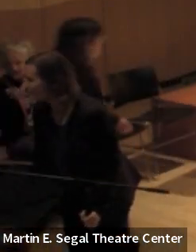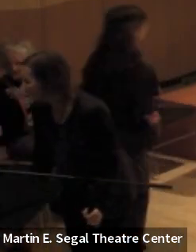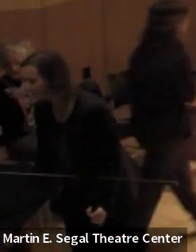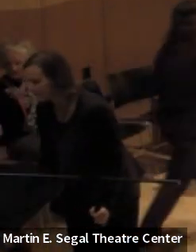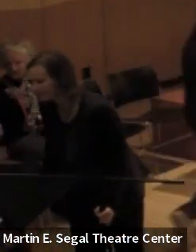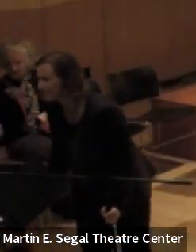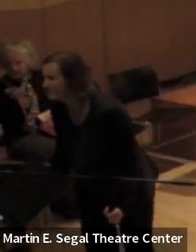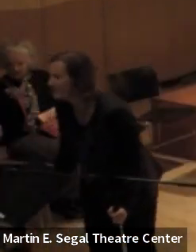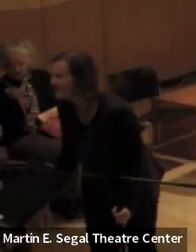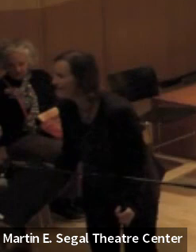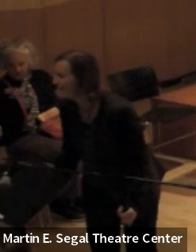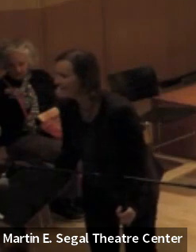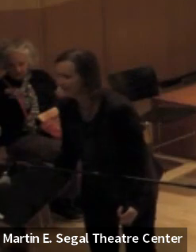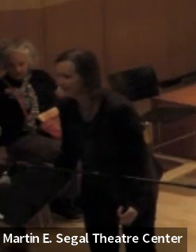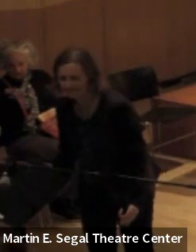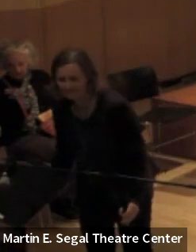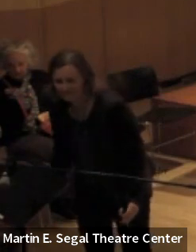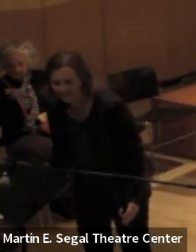e